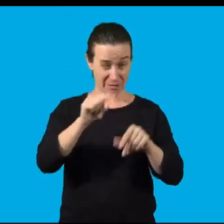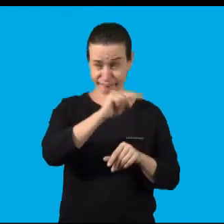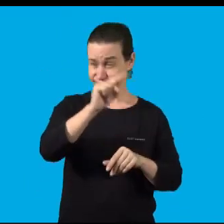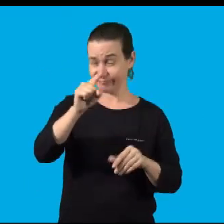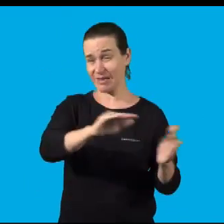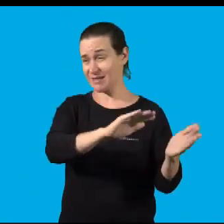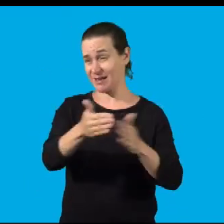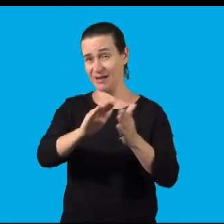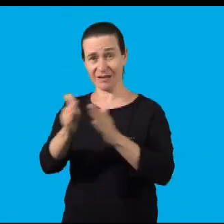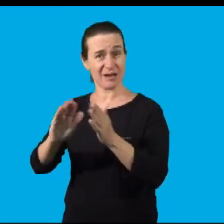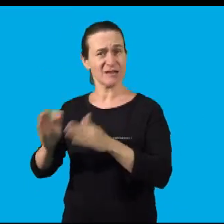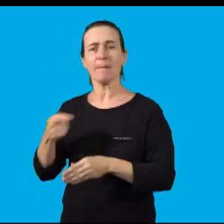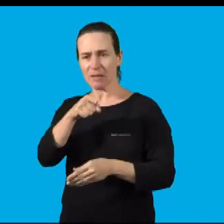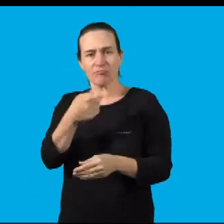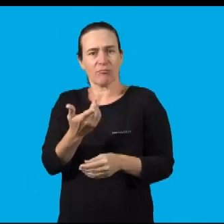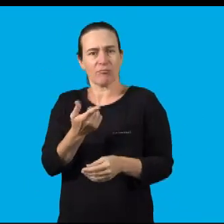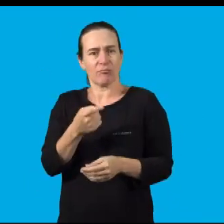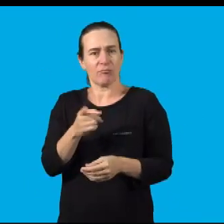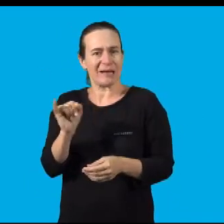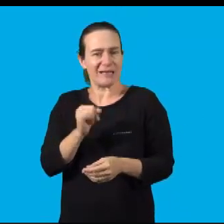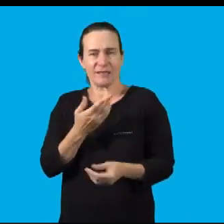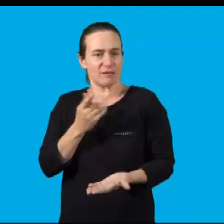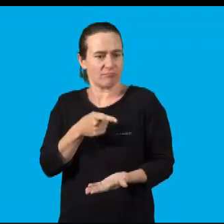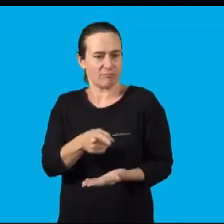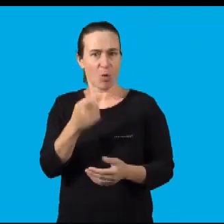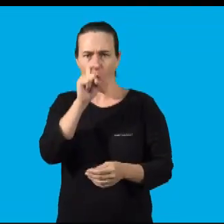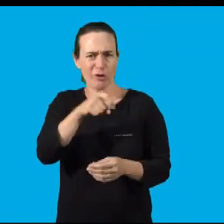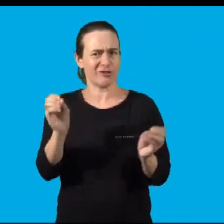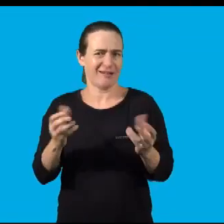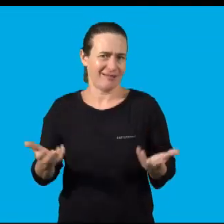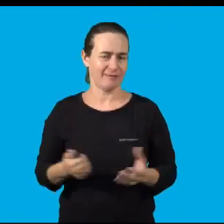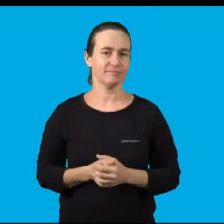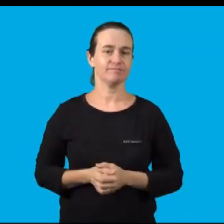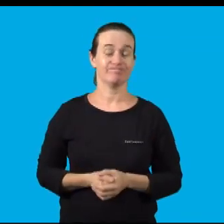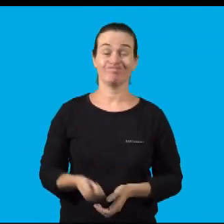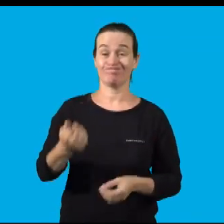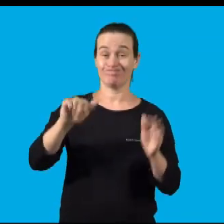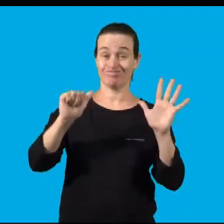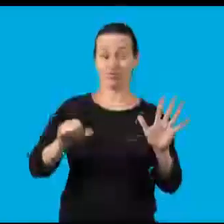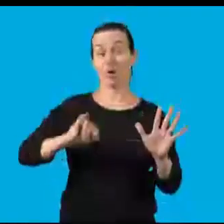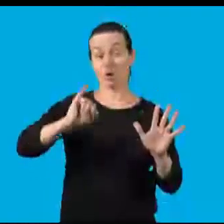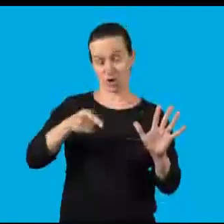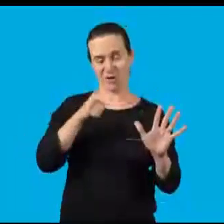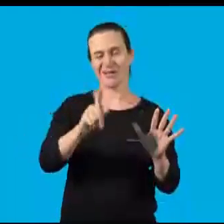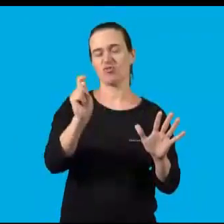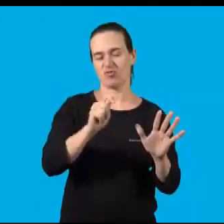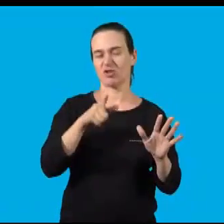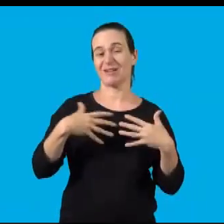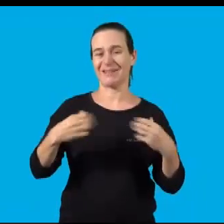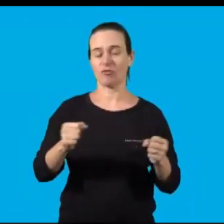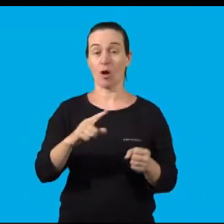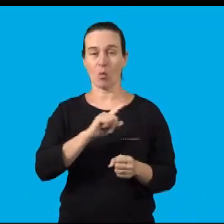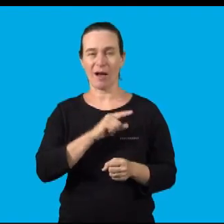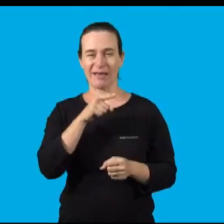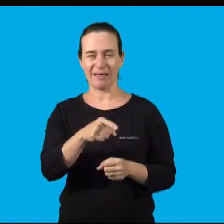of many falsely accused Salemites. Now, let's look at John as a tragic hero. His initial lust